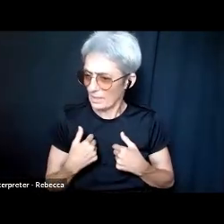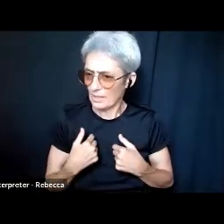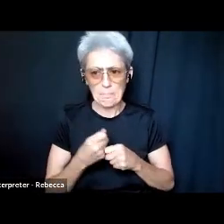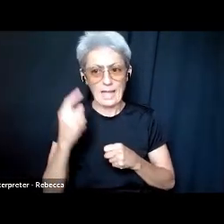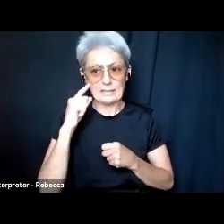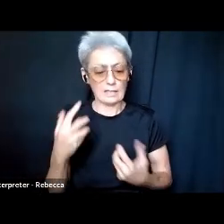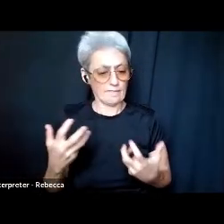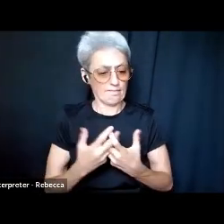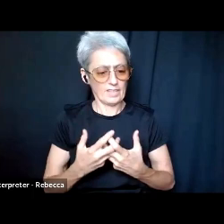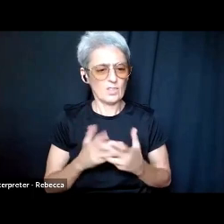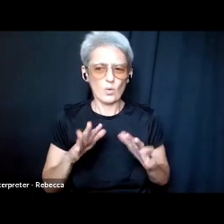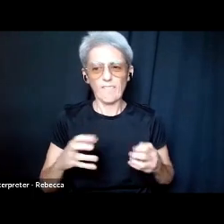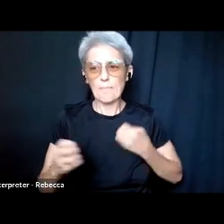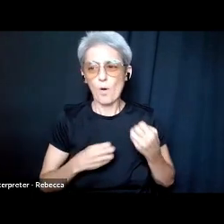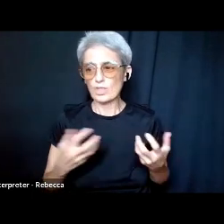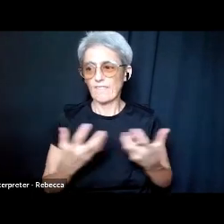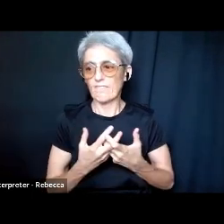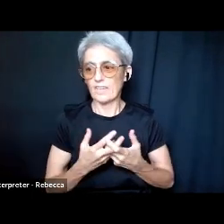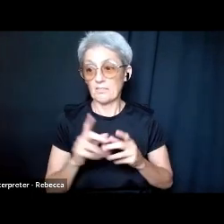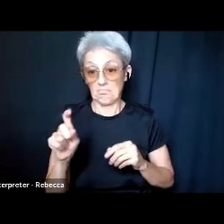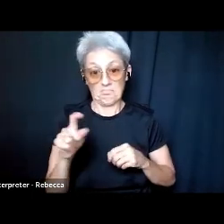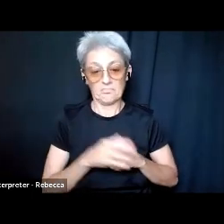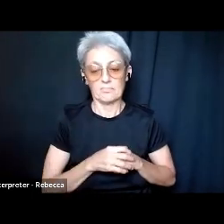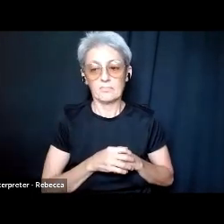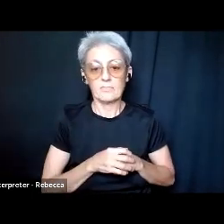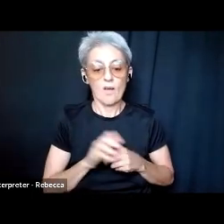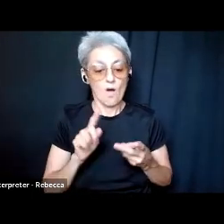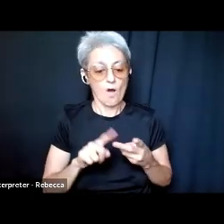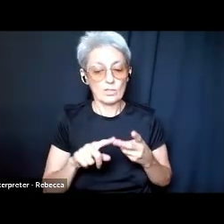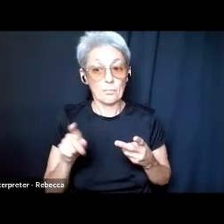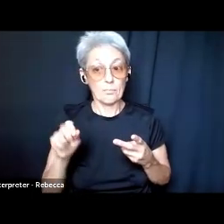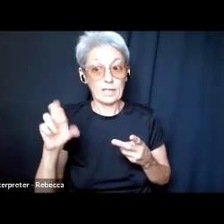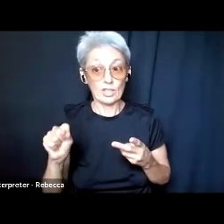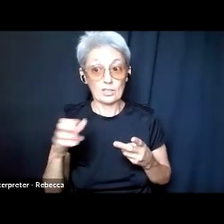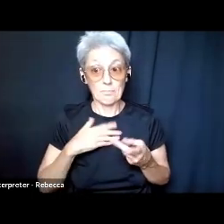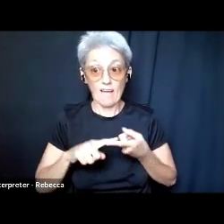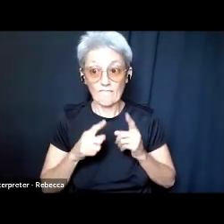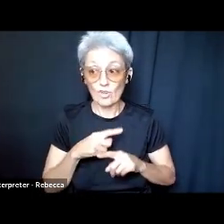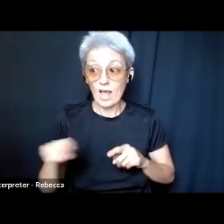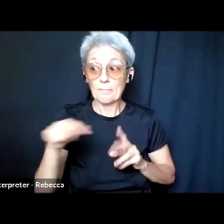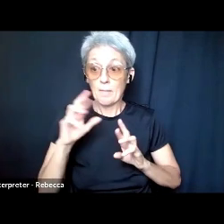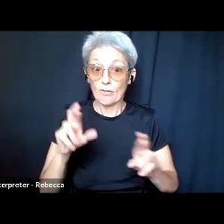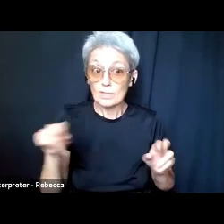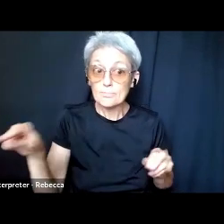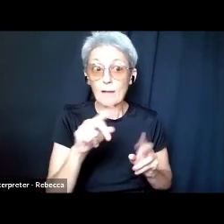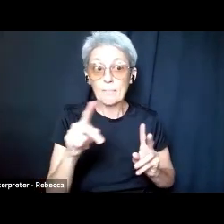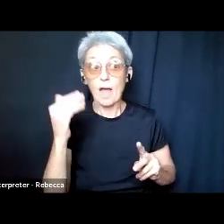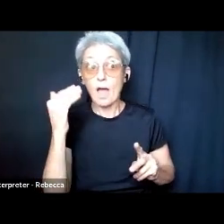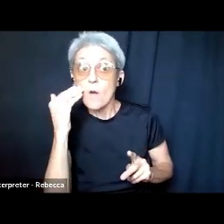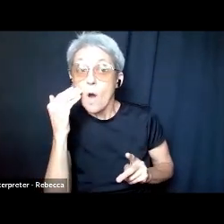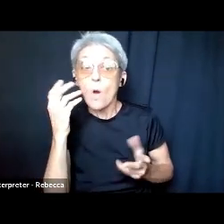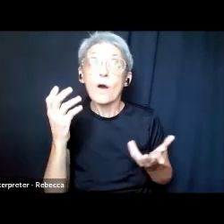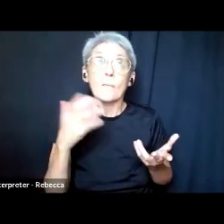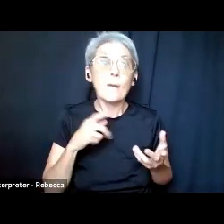there? Another is, are my peers doing it? Are people who I respect or people I know or people in my